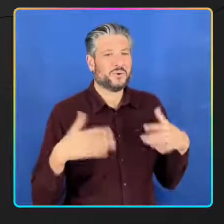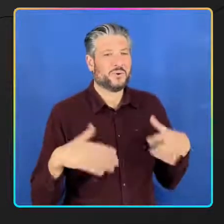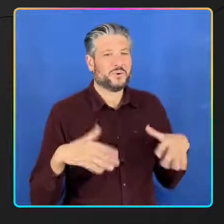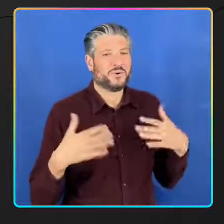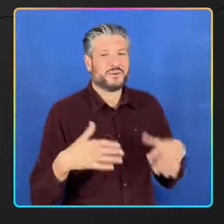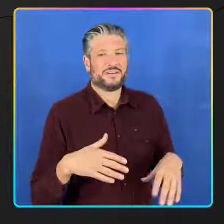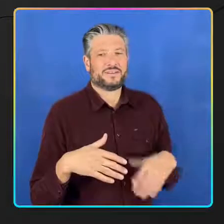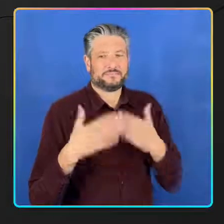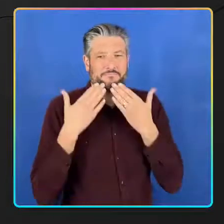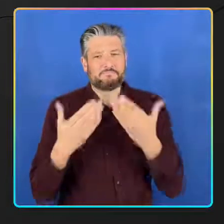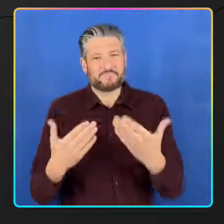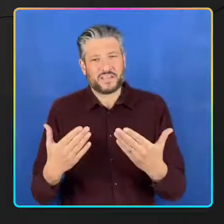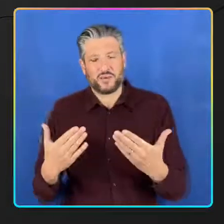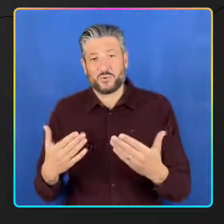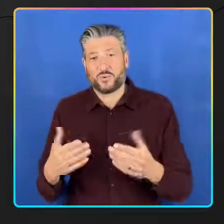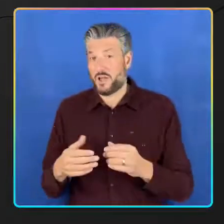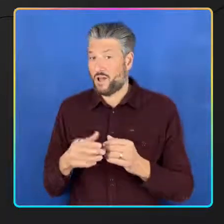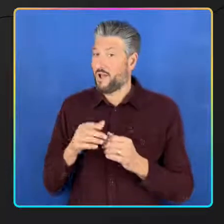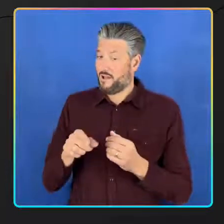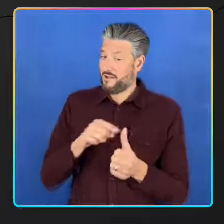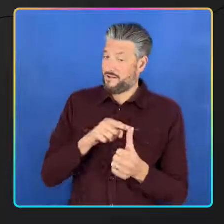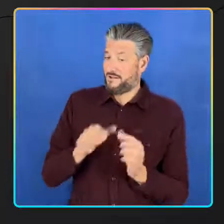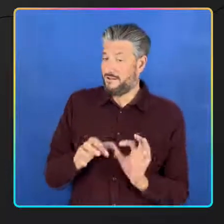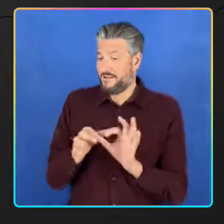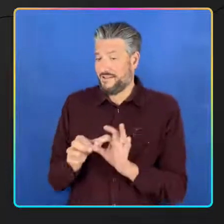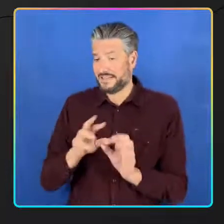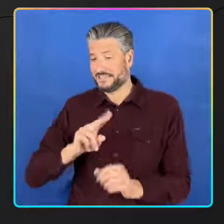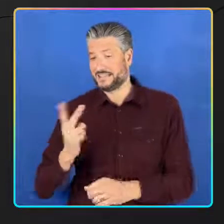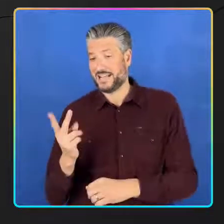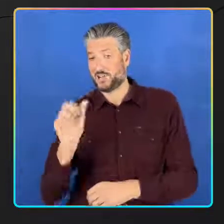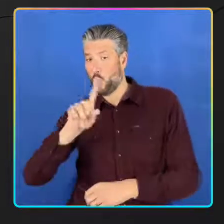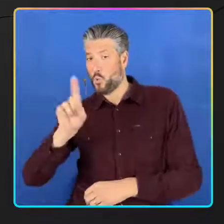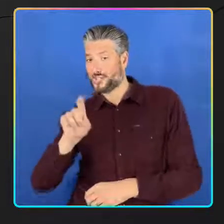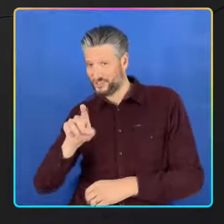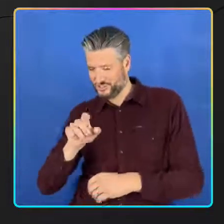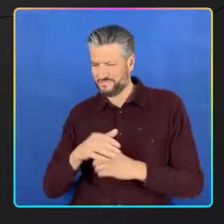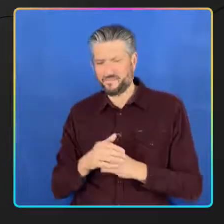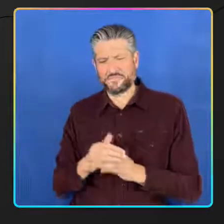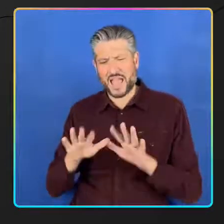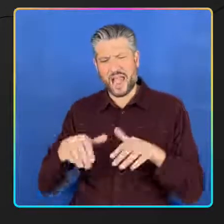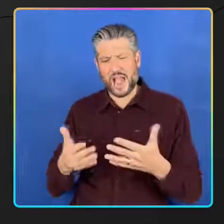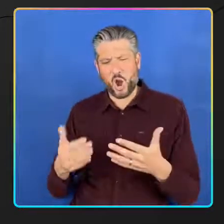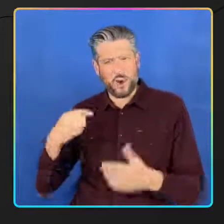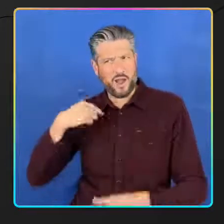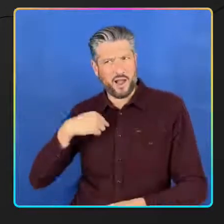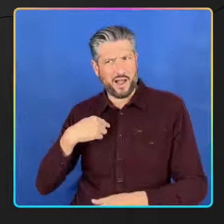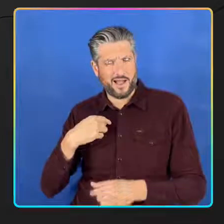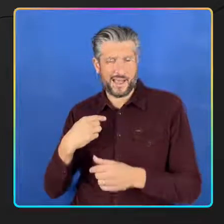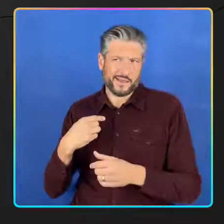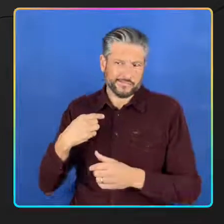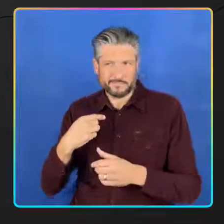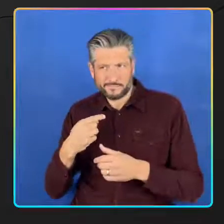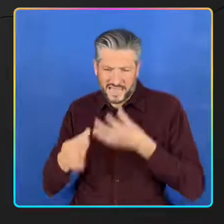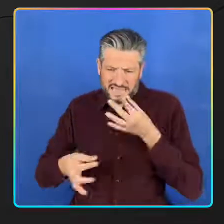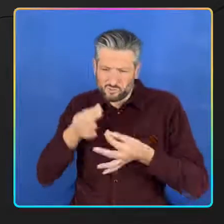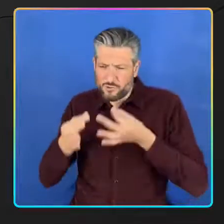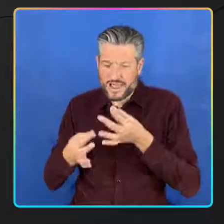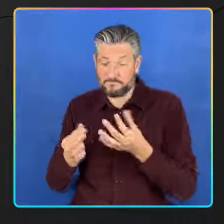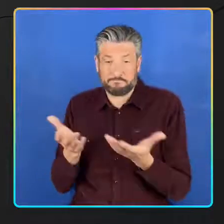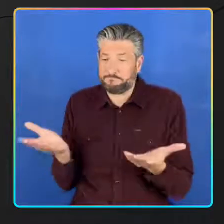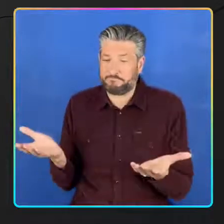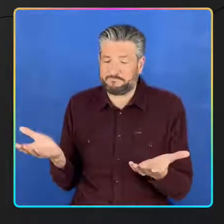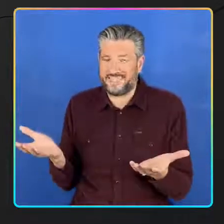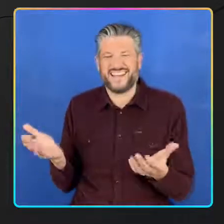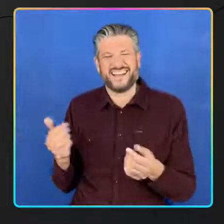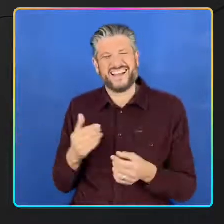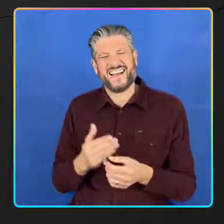quite nicely into the next question because I don't know how I would describe this. And we ask every guest that comes on here, and I always feel a bit like